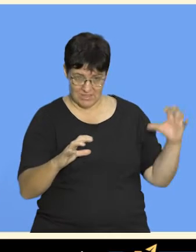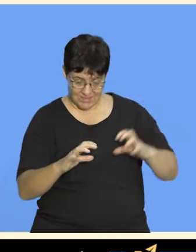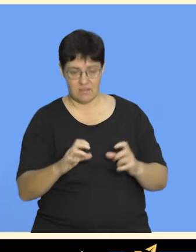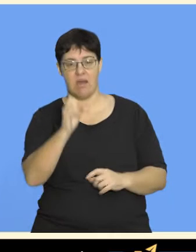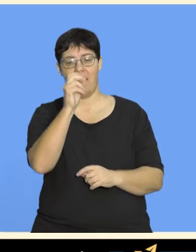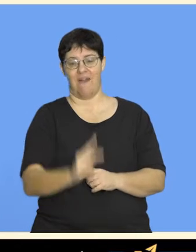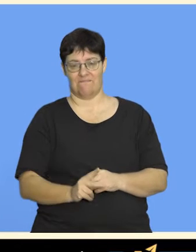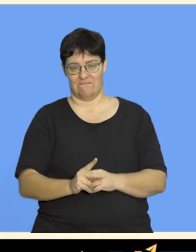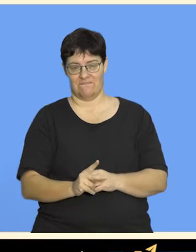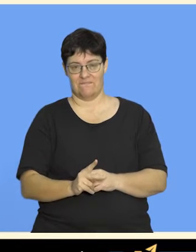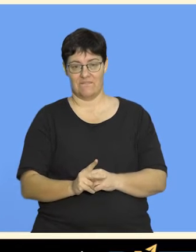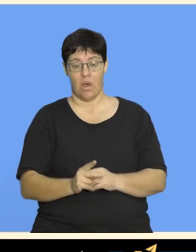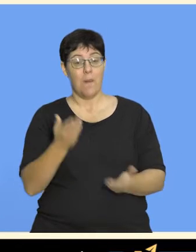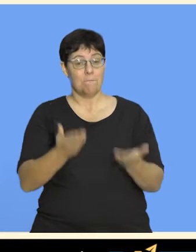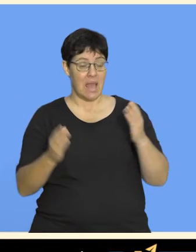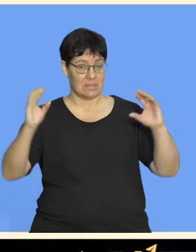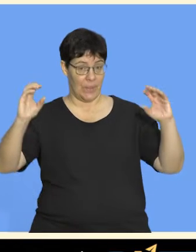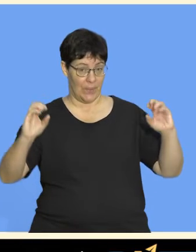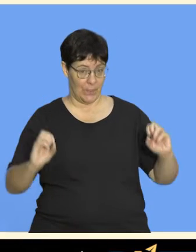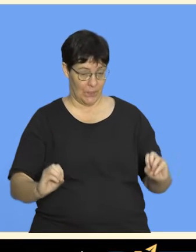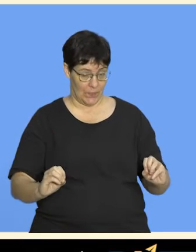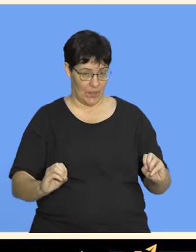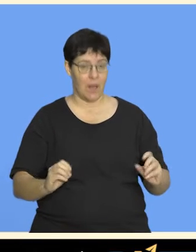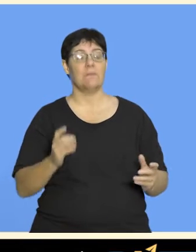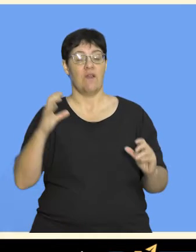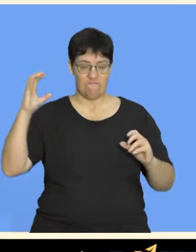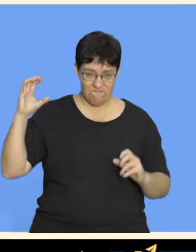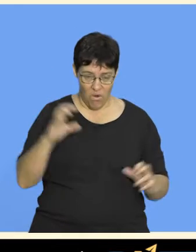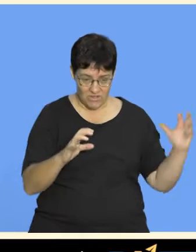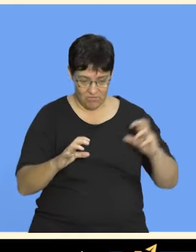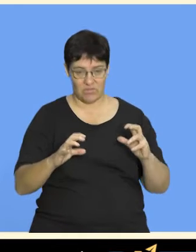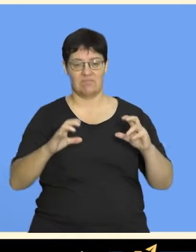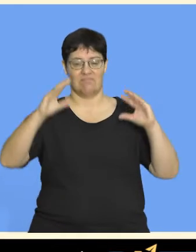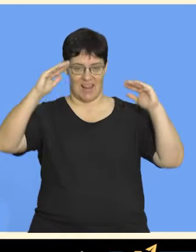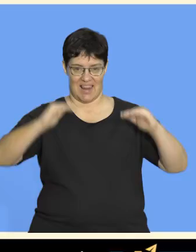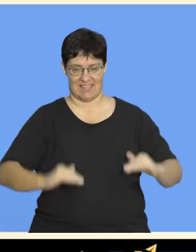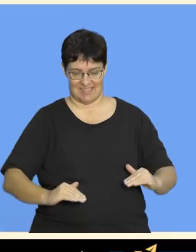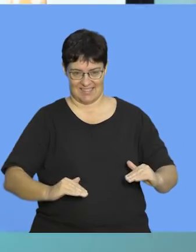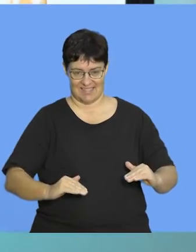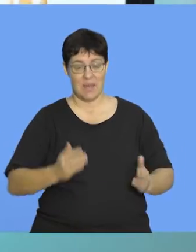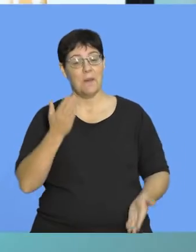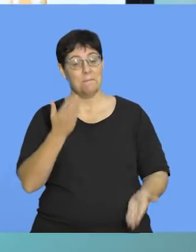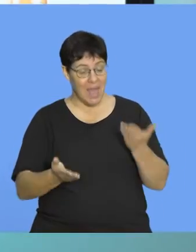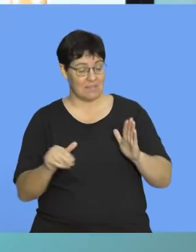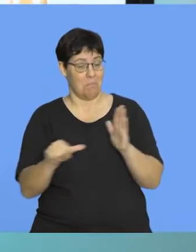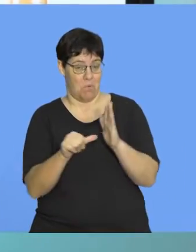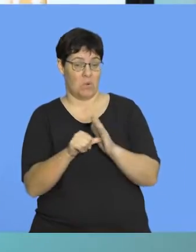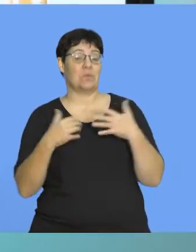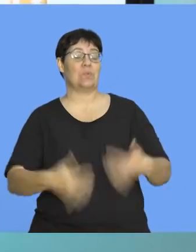the smaller the masses, the smaller the force between them. Mass is